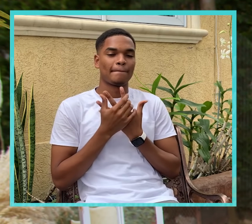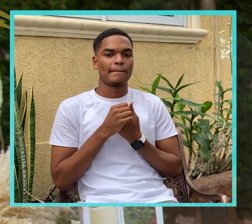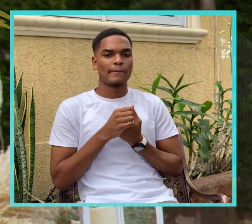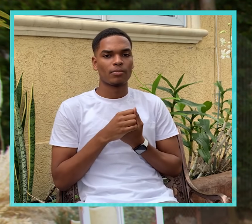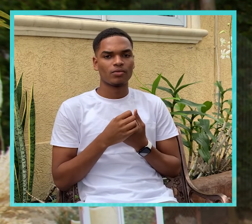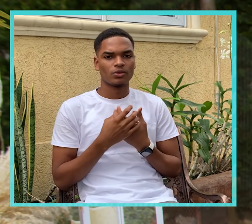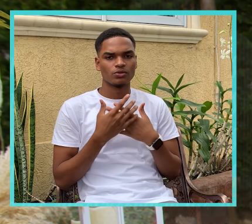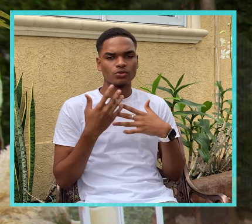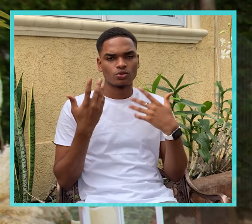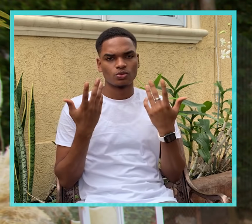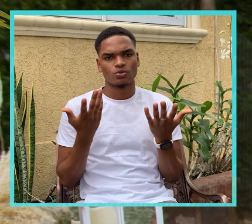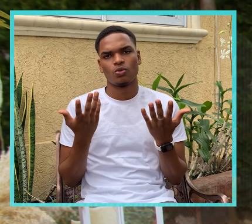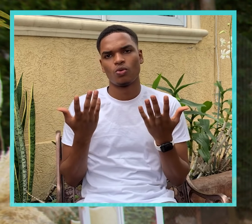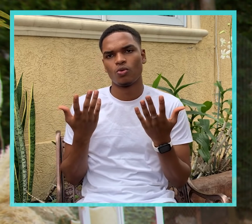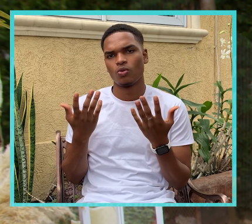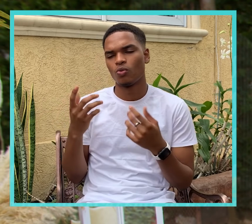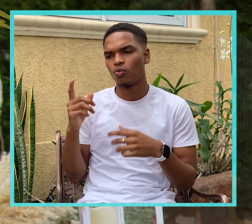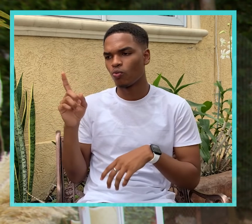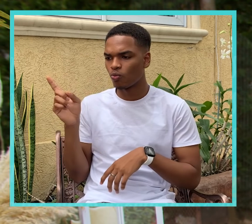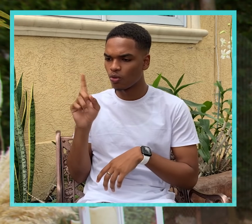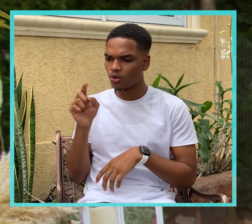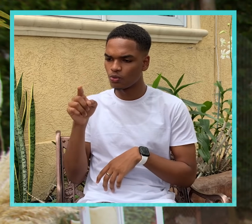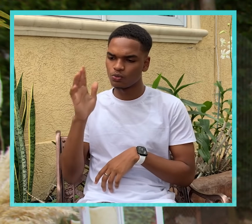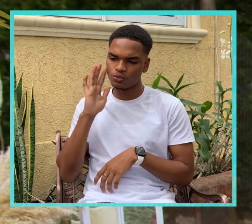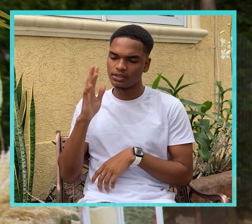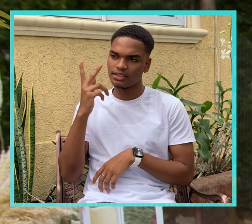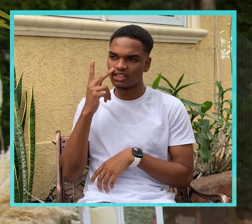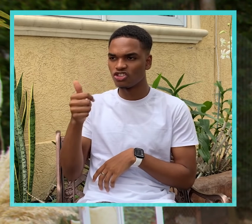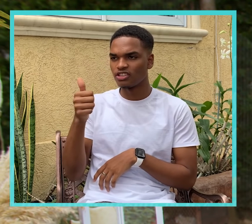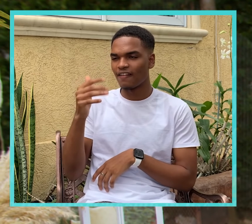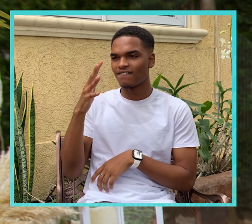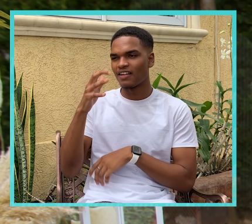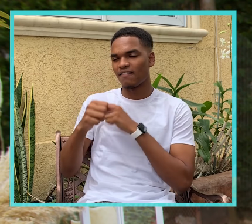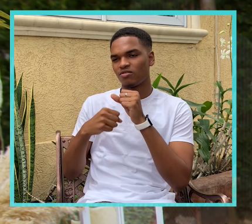Where does Toni see herself five years from now?